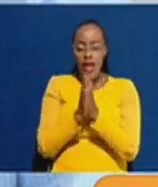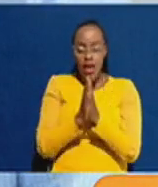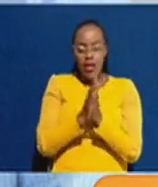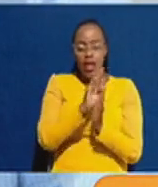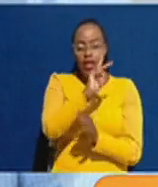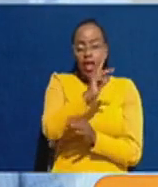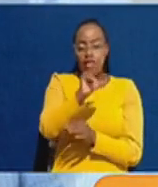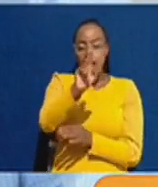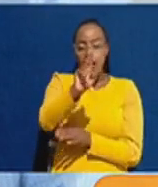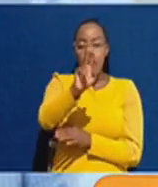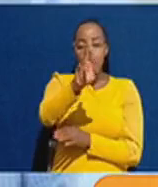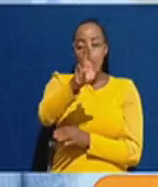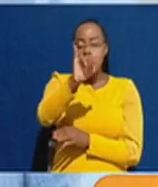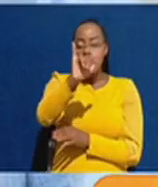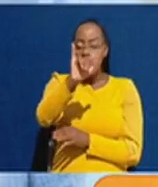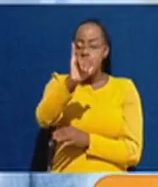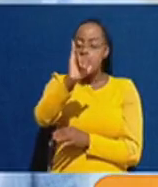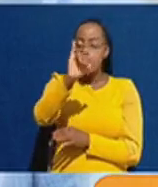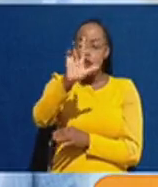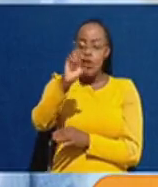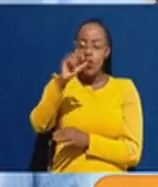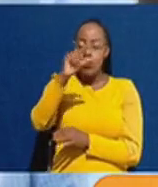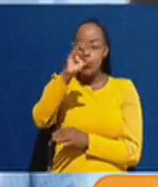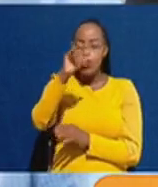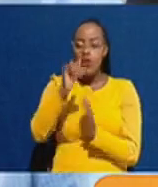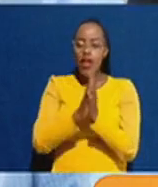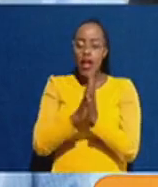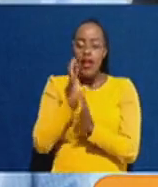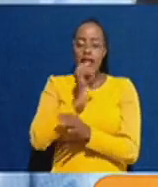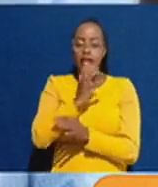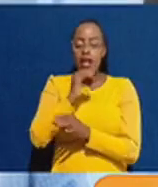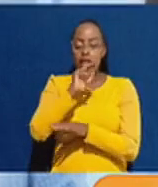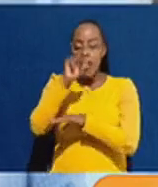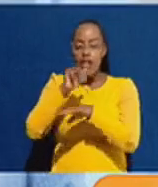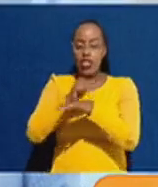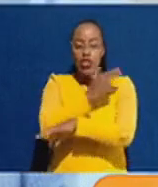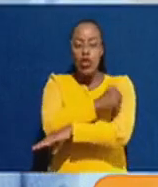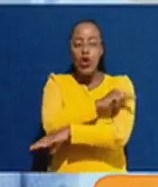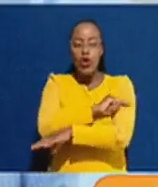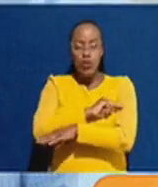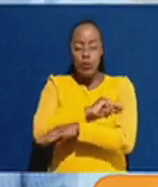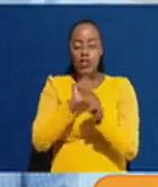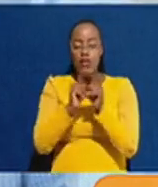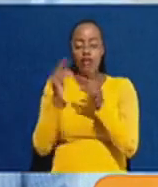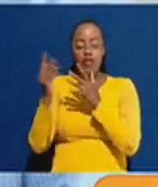Institutions Surgeons, and also the Kenyatta National Hospital in bringing